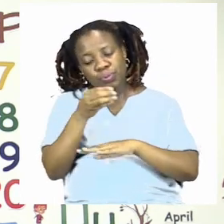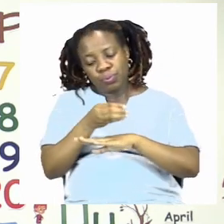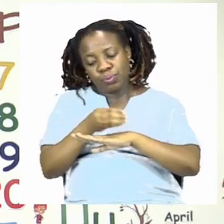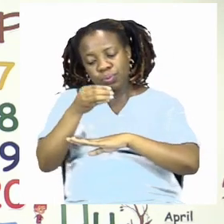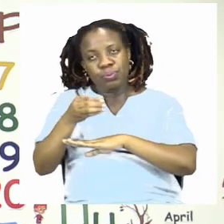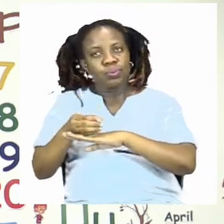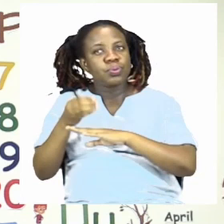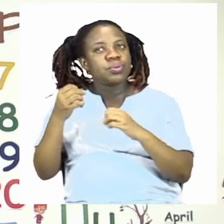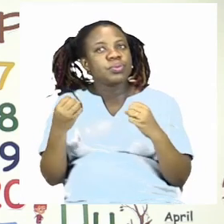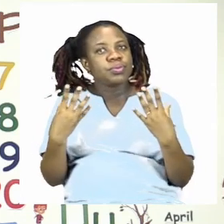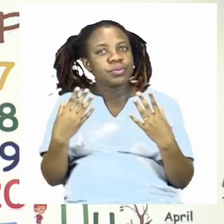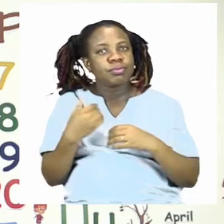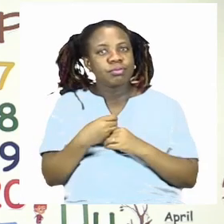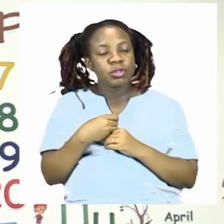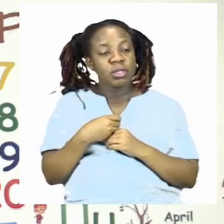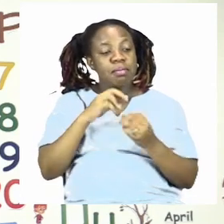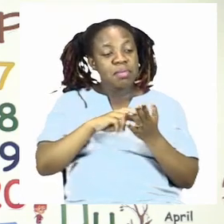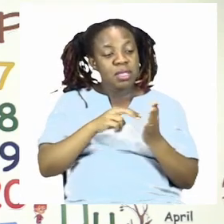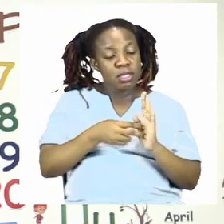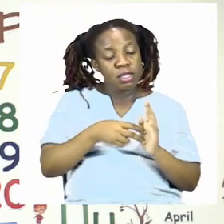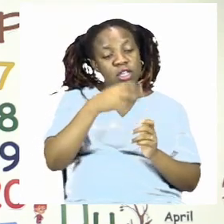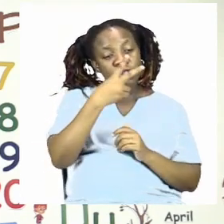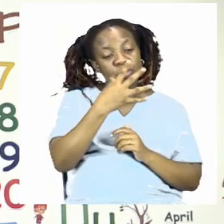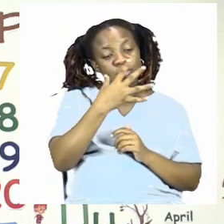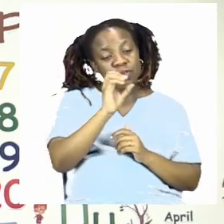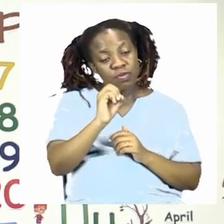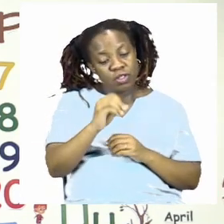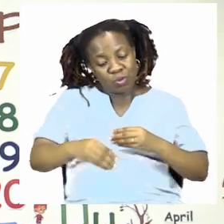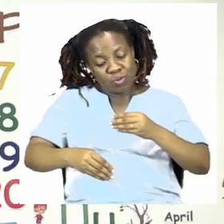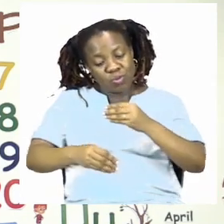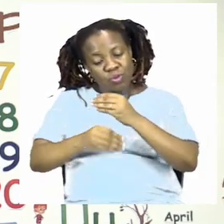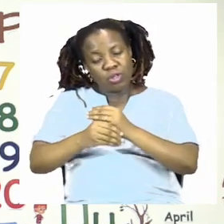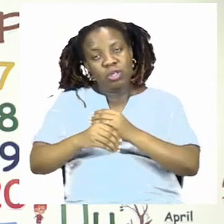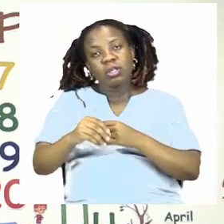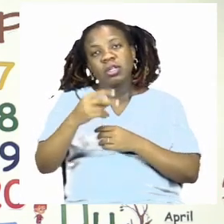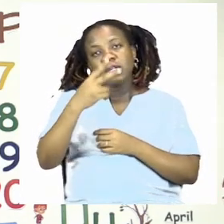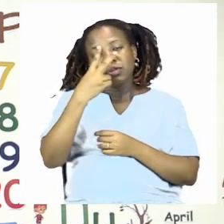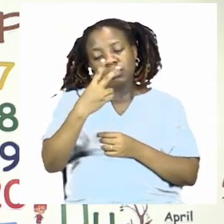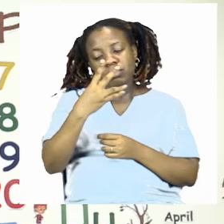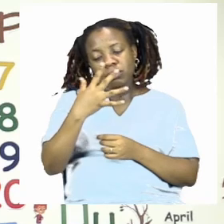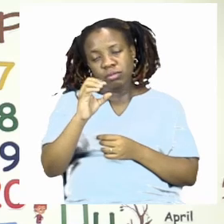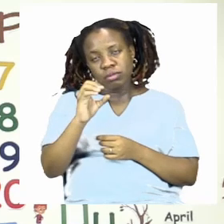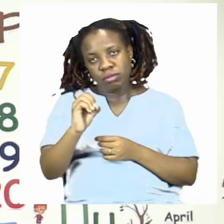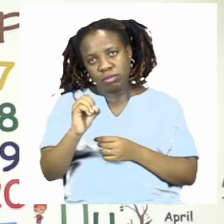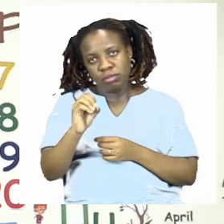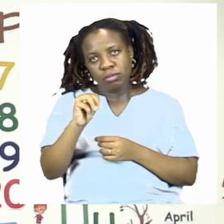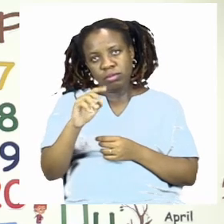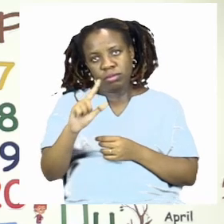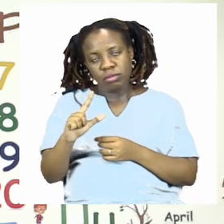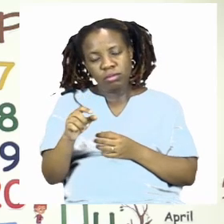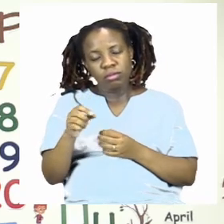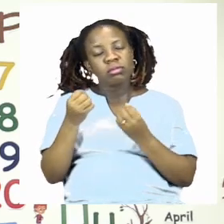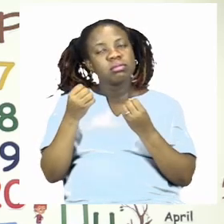cup. So that means 250 milliliters plus another 250